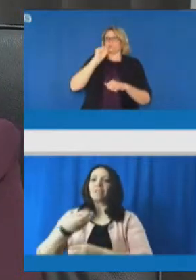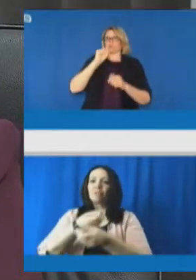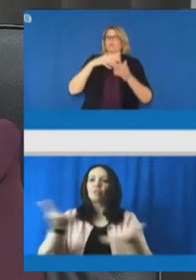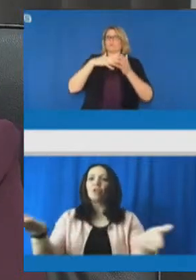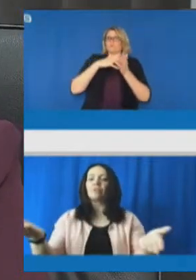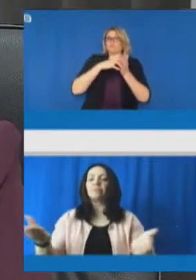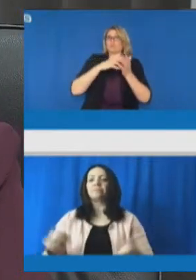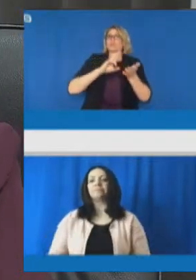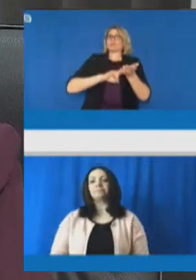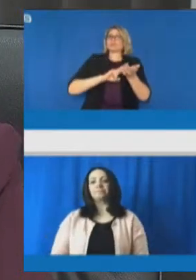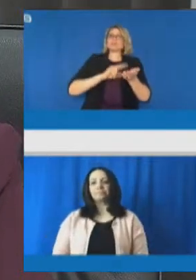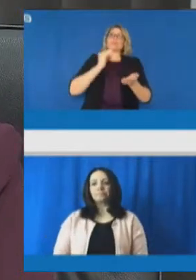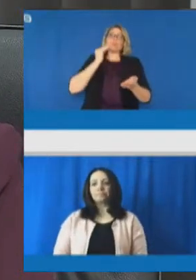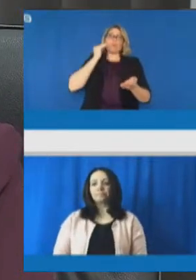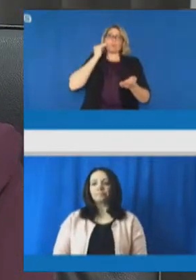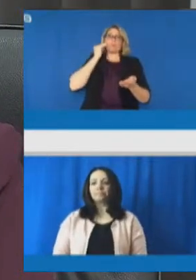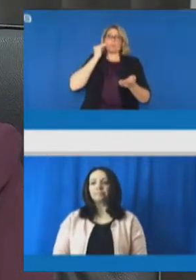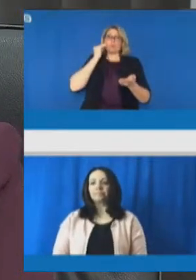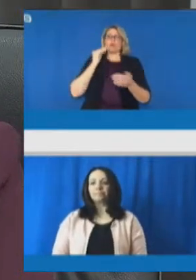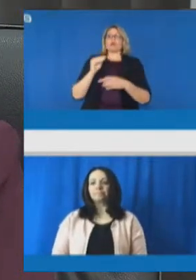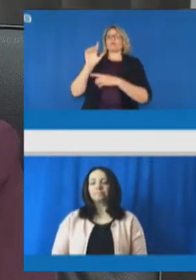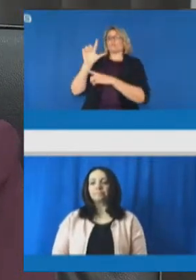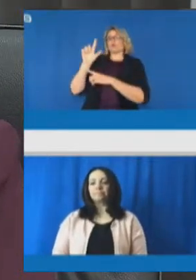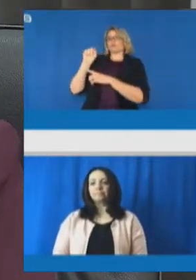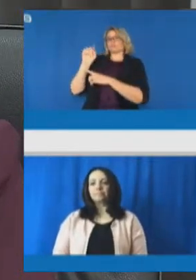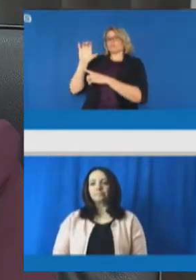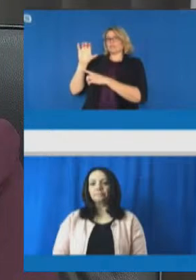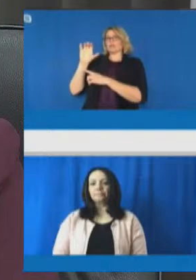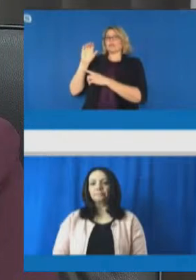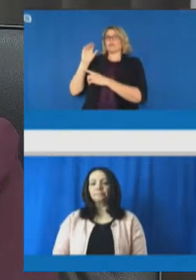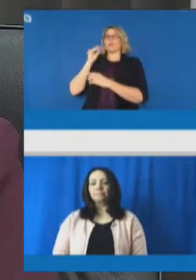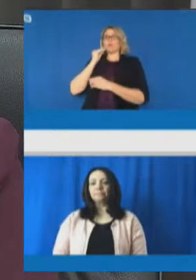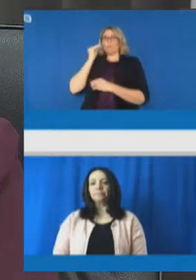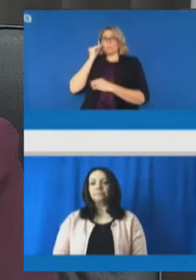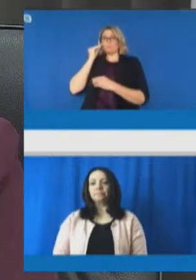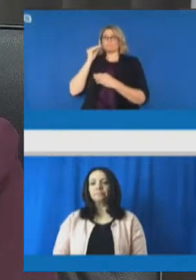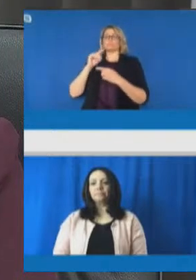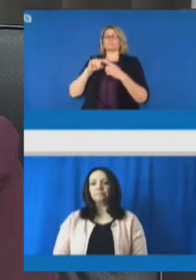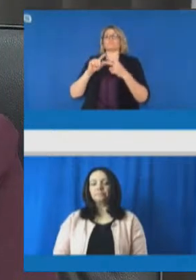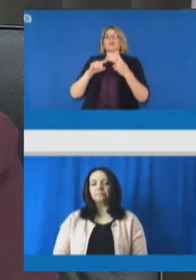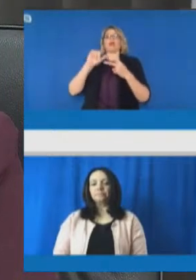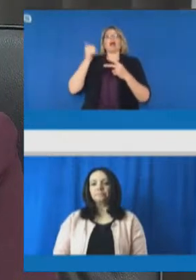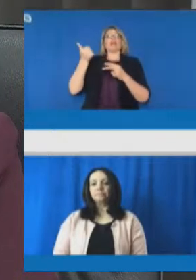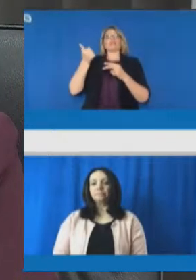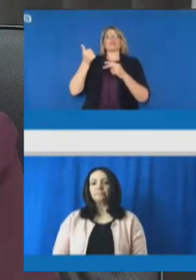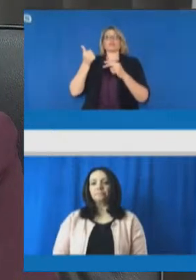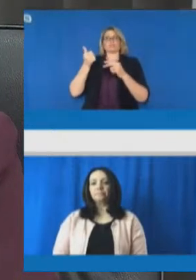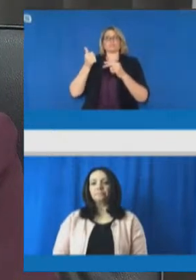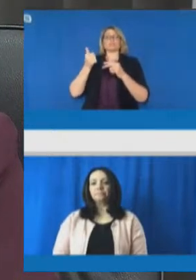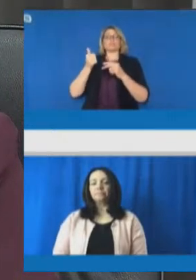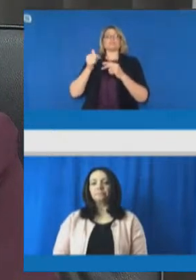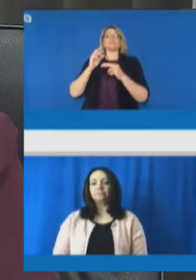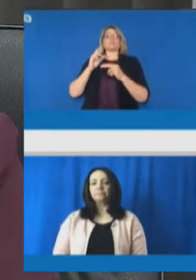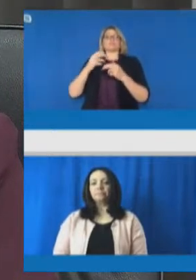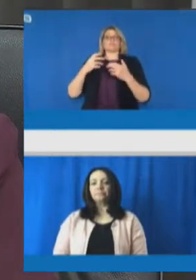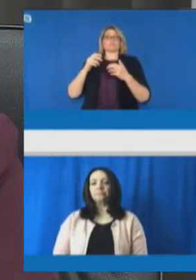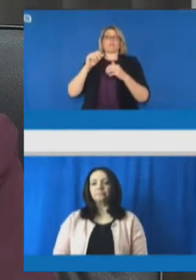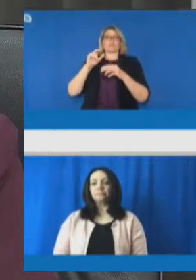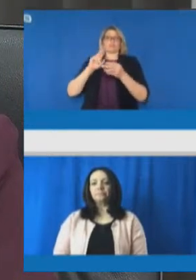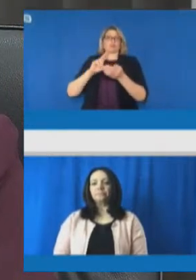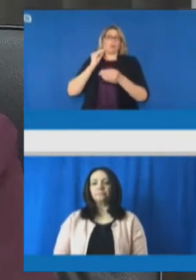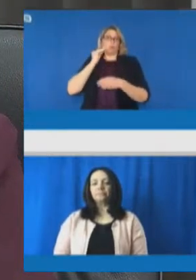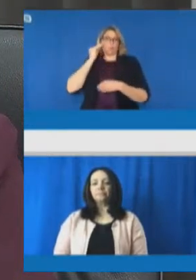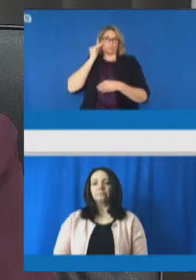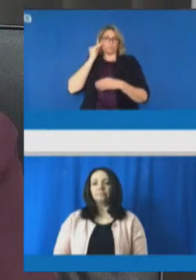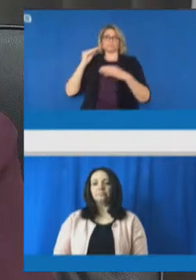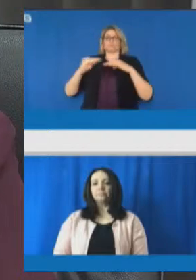of vaccines and new scientific evidence supporting a delay in administering the vaccine's second dose, we will be able to complete the work of inoculating all